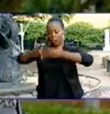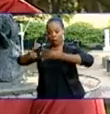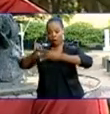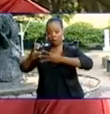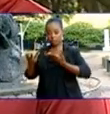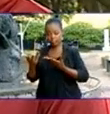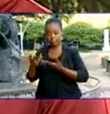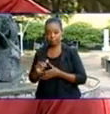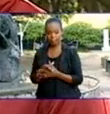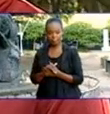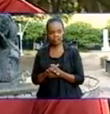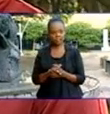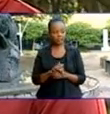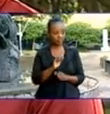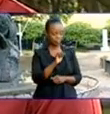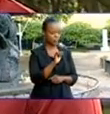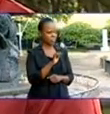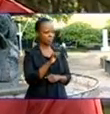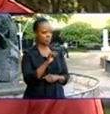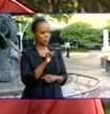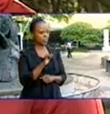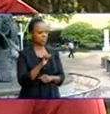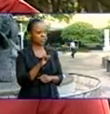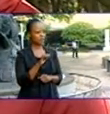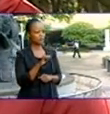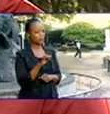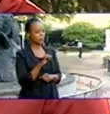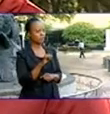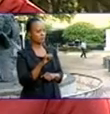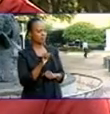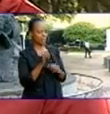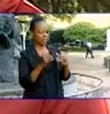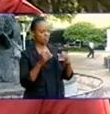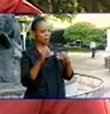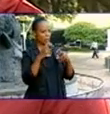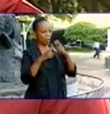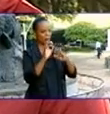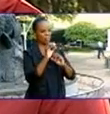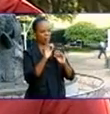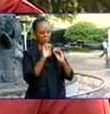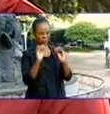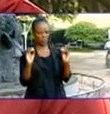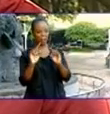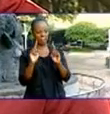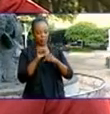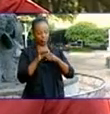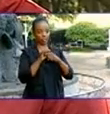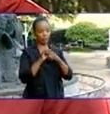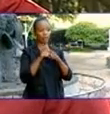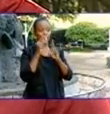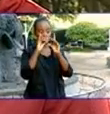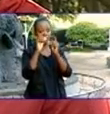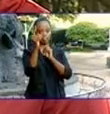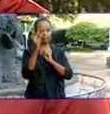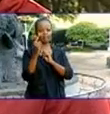sector? Oh, yes, though it is also limited. But there are trainings that is offered by the department. We attend